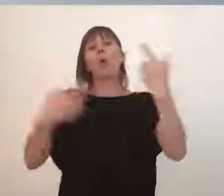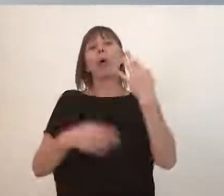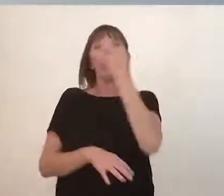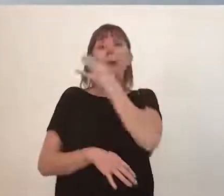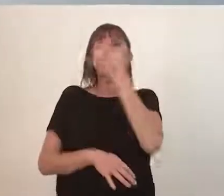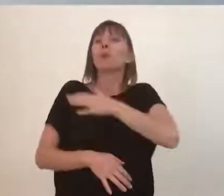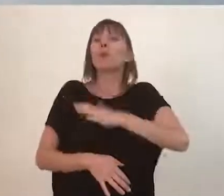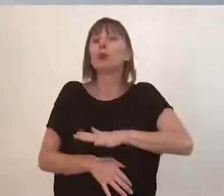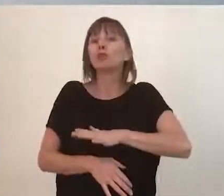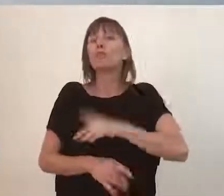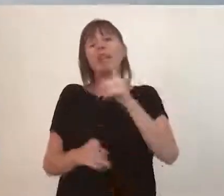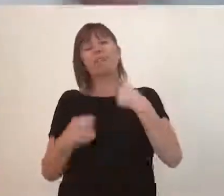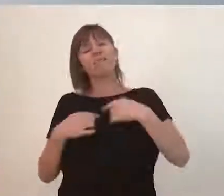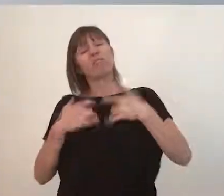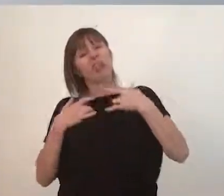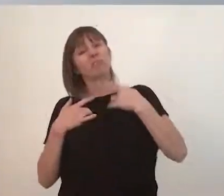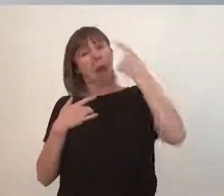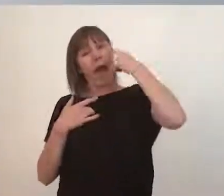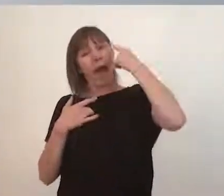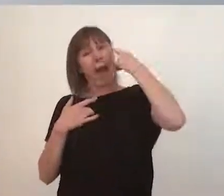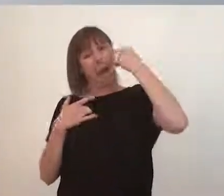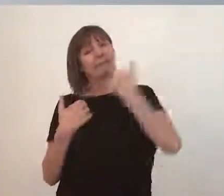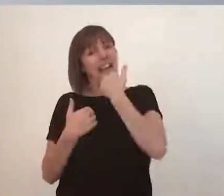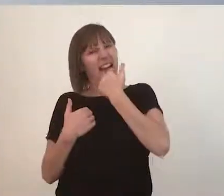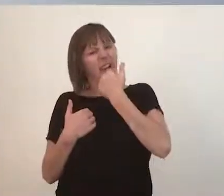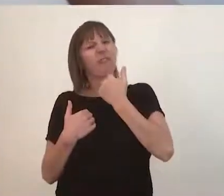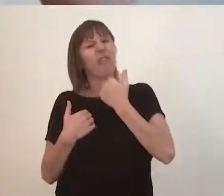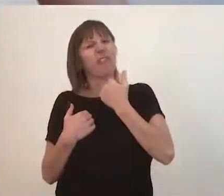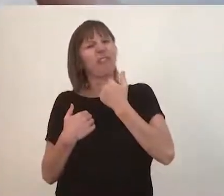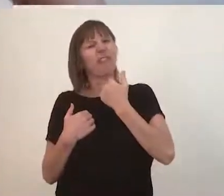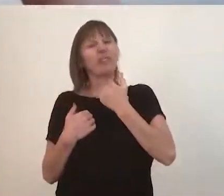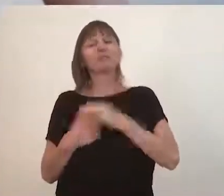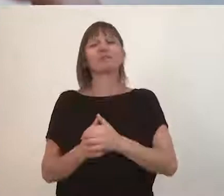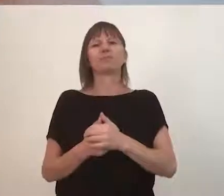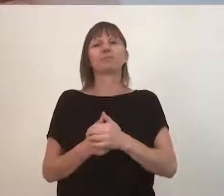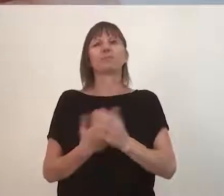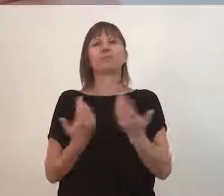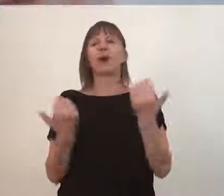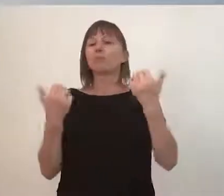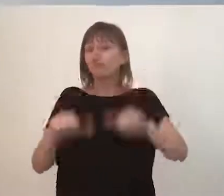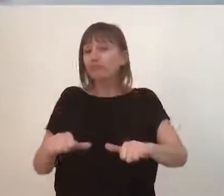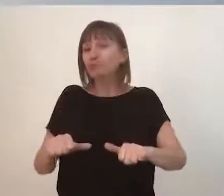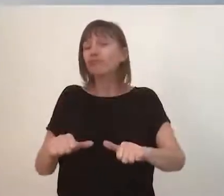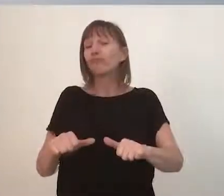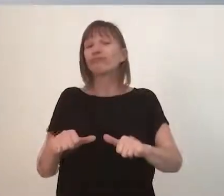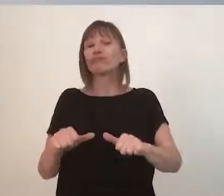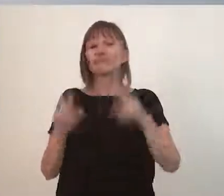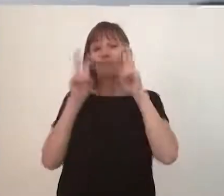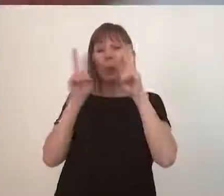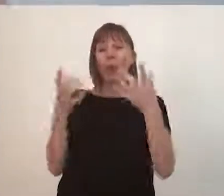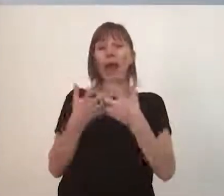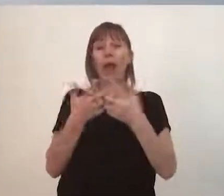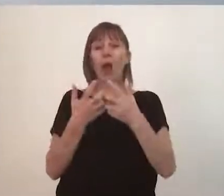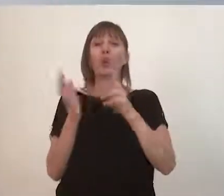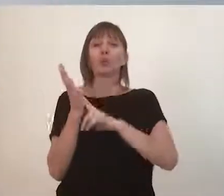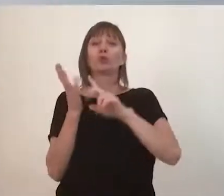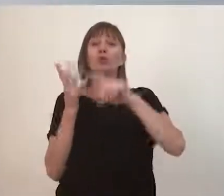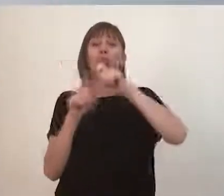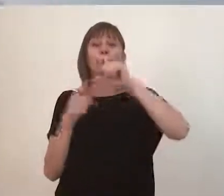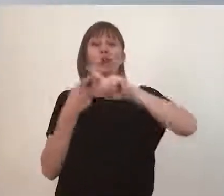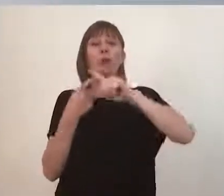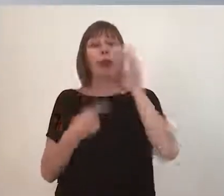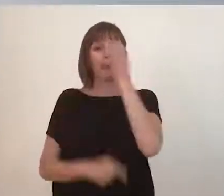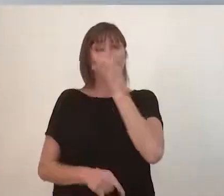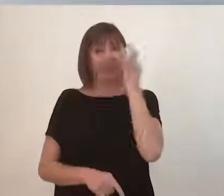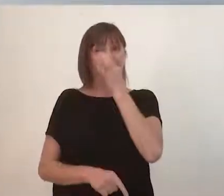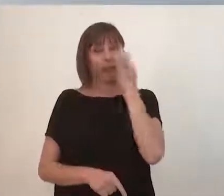nude lipstick you have or whatever lipstick you want to wear, but I think the eyes do all the talking here. I just want to complete the look with a nice nude